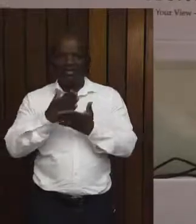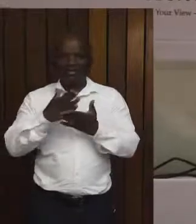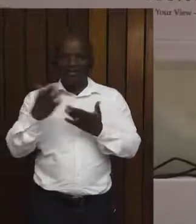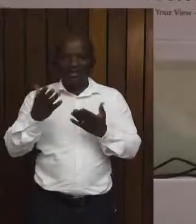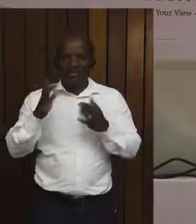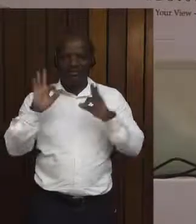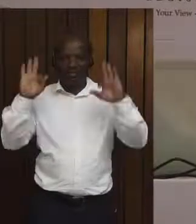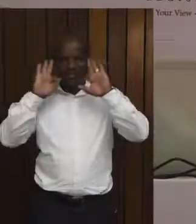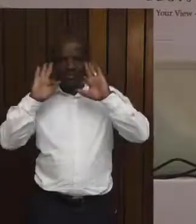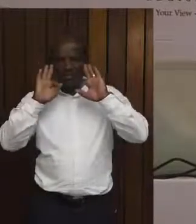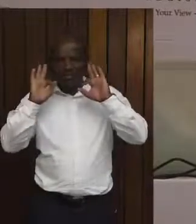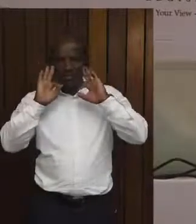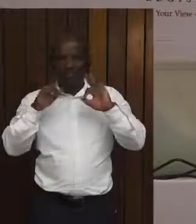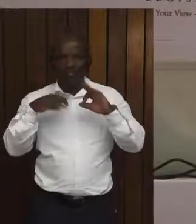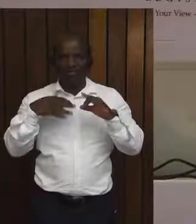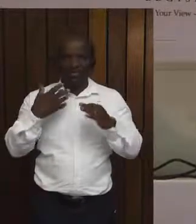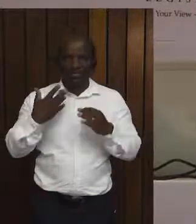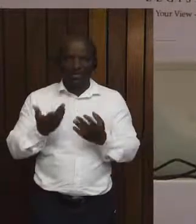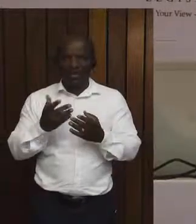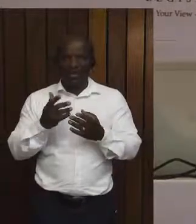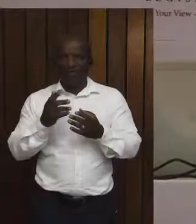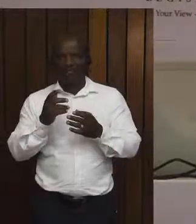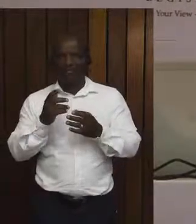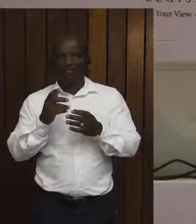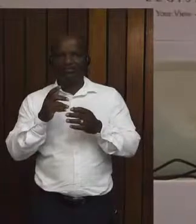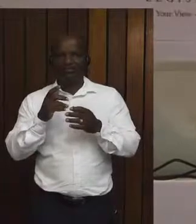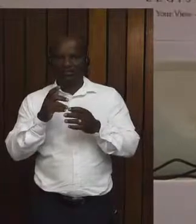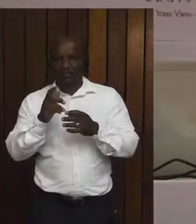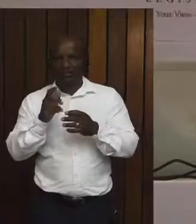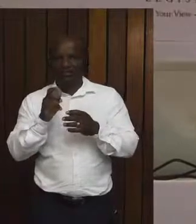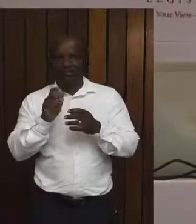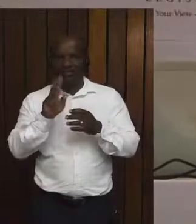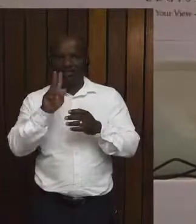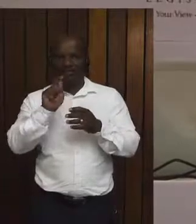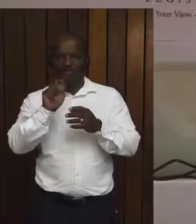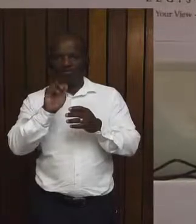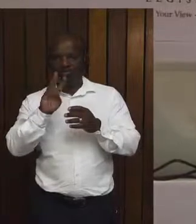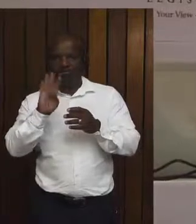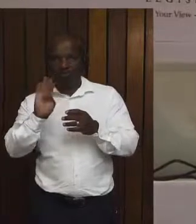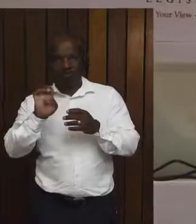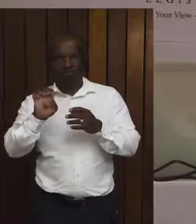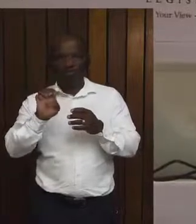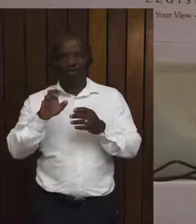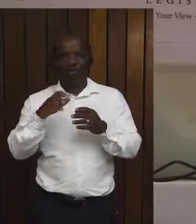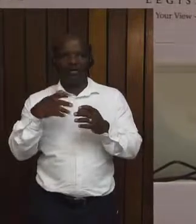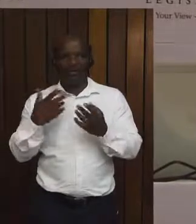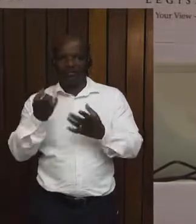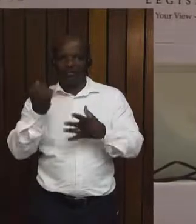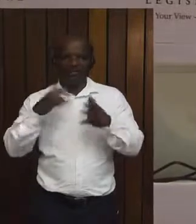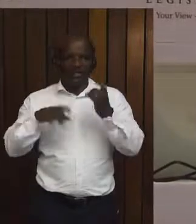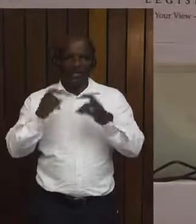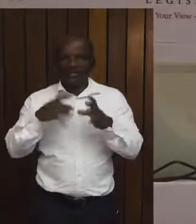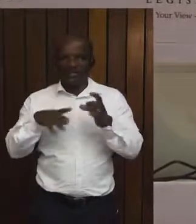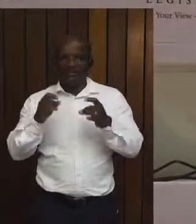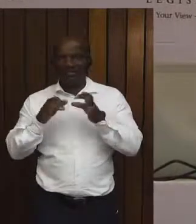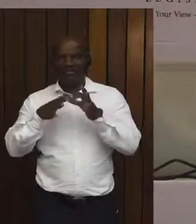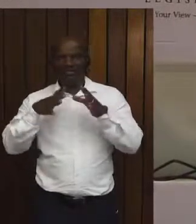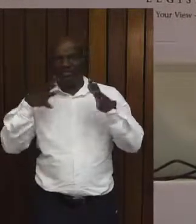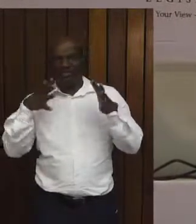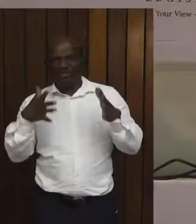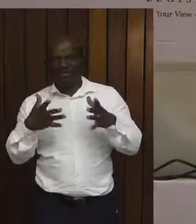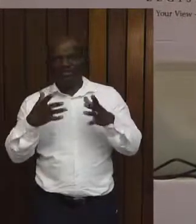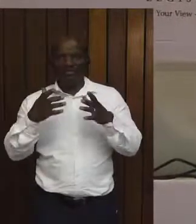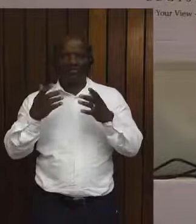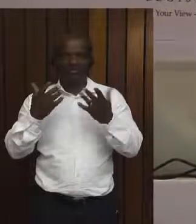Facebook and YouTube, and sometimes that if there's too much noise, it may come through